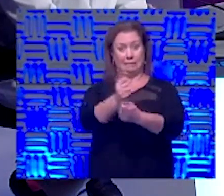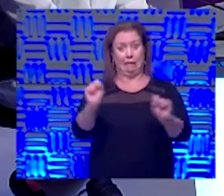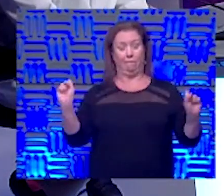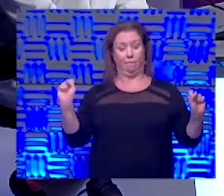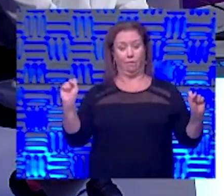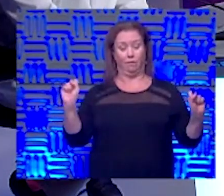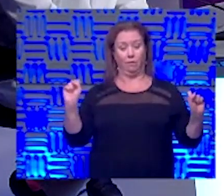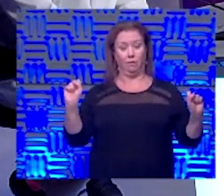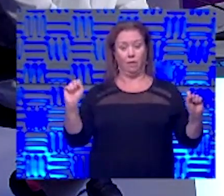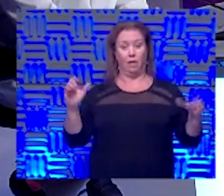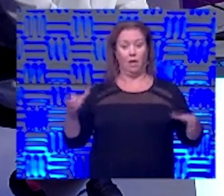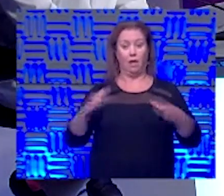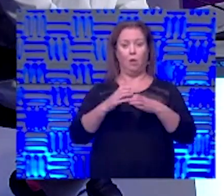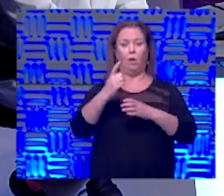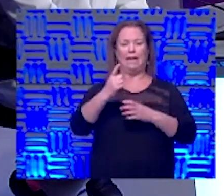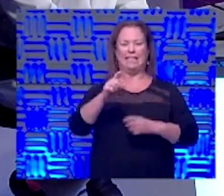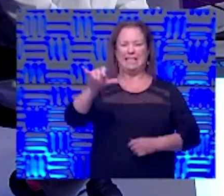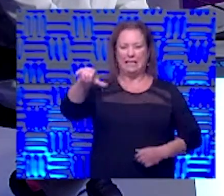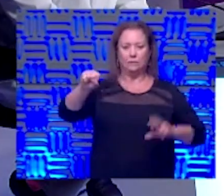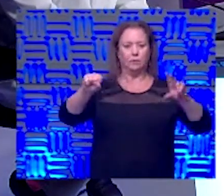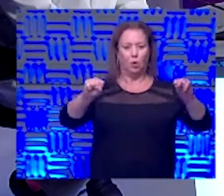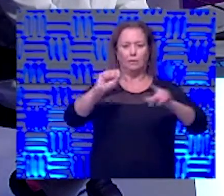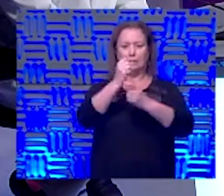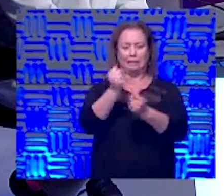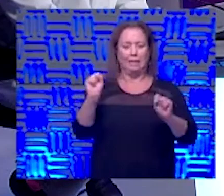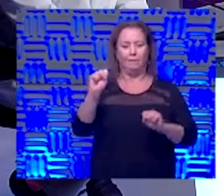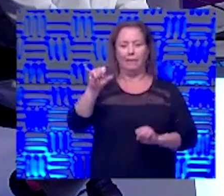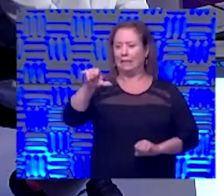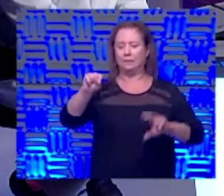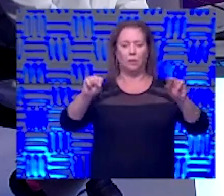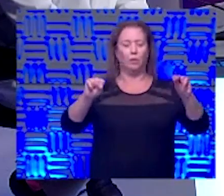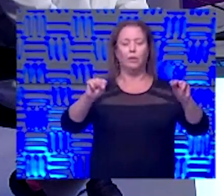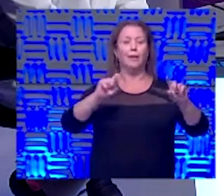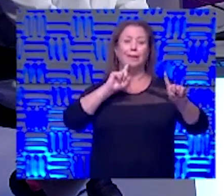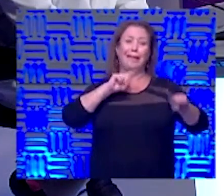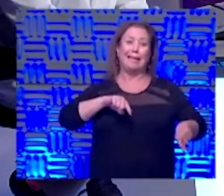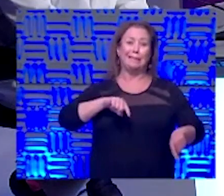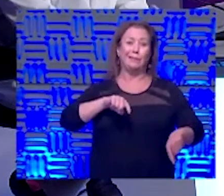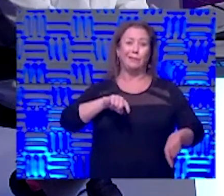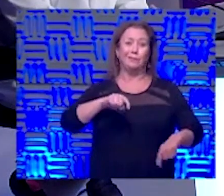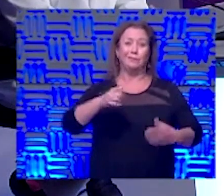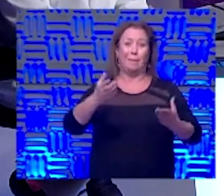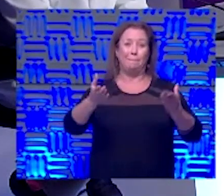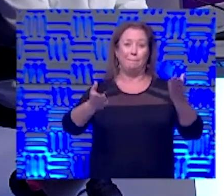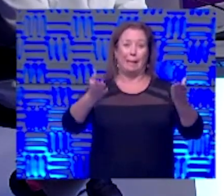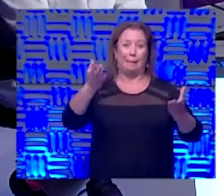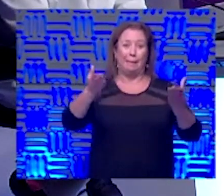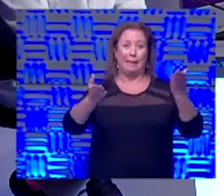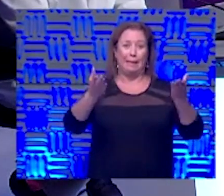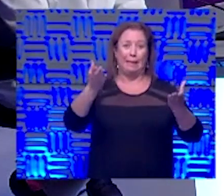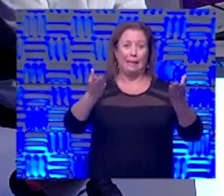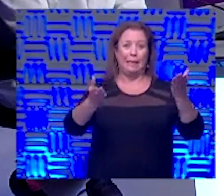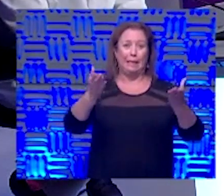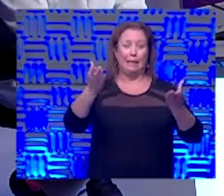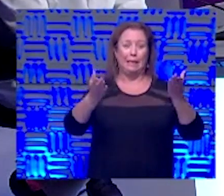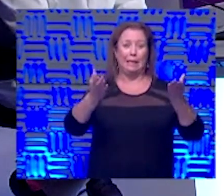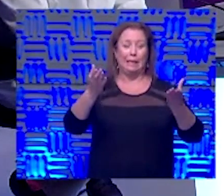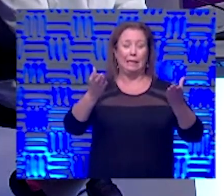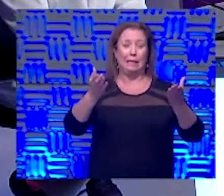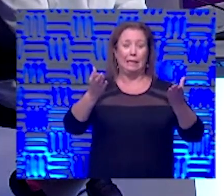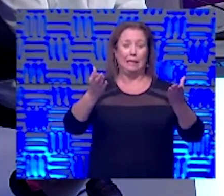be together in one bubble? I just want to know, is it safe or not? Mm-hmm. And the answer is, well, maybe. And the hesitation